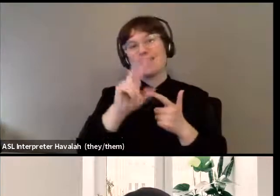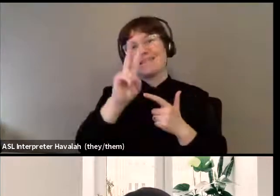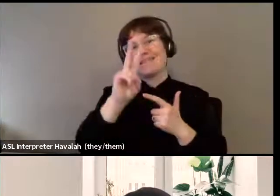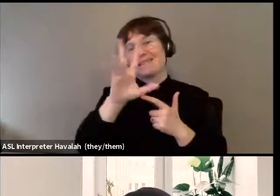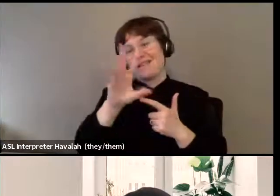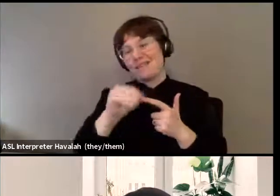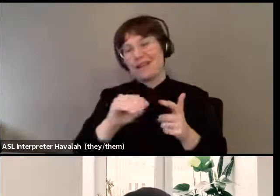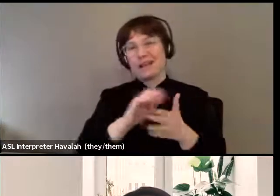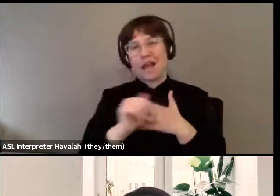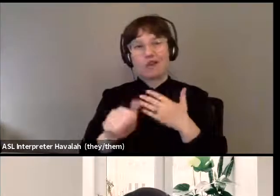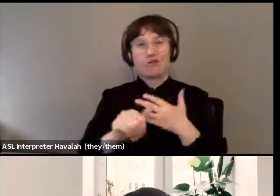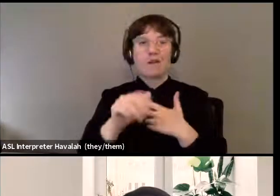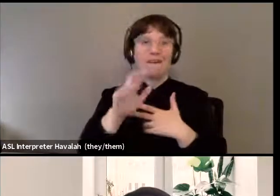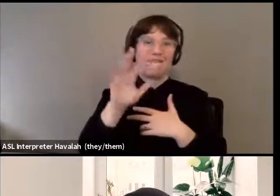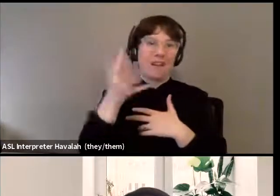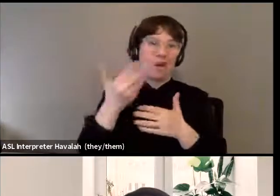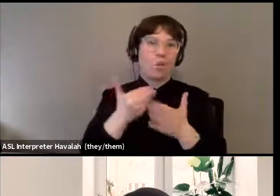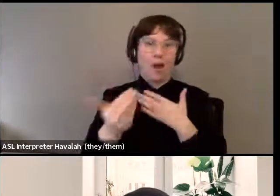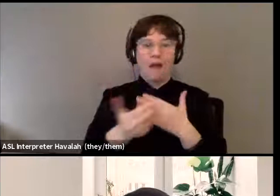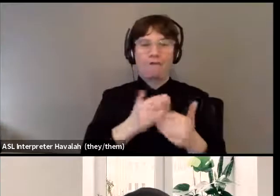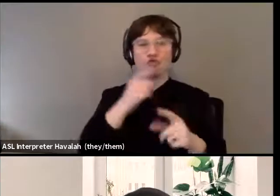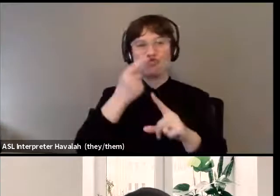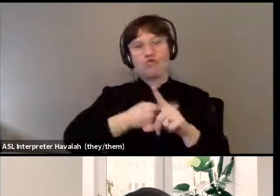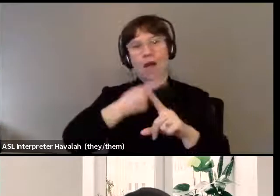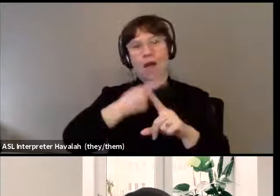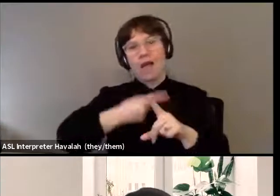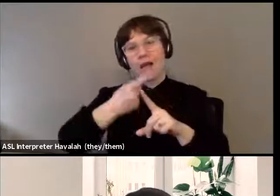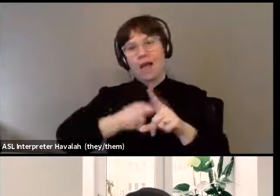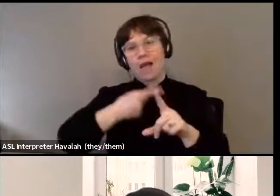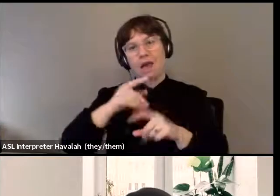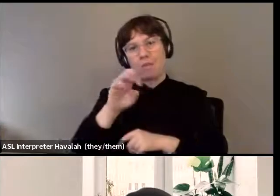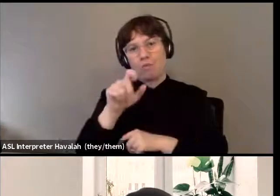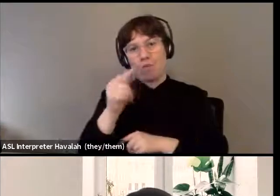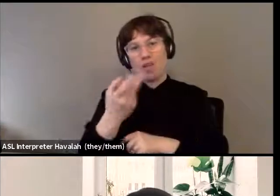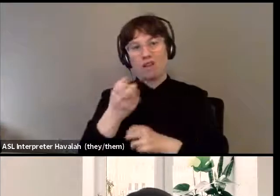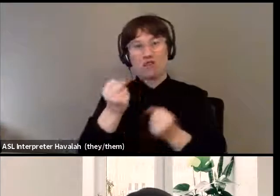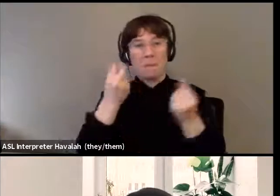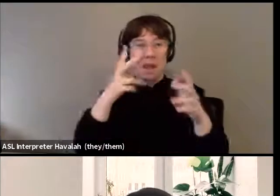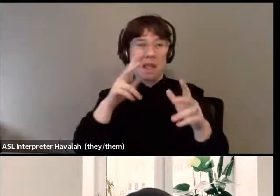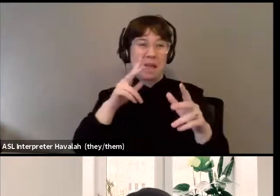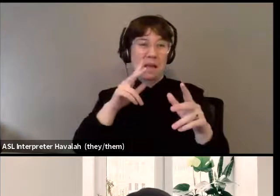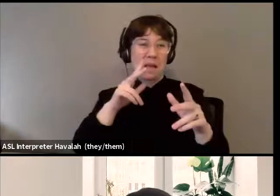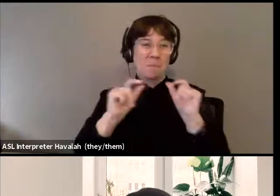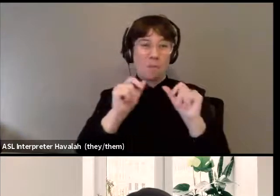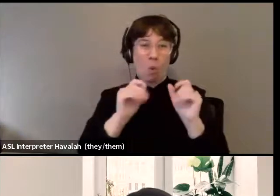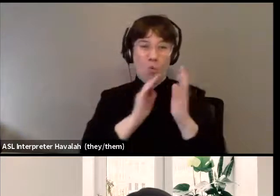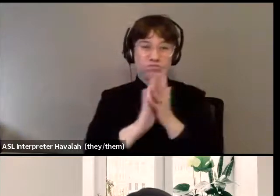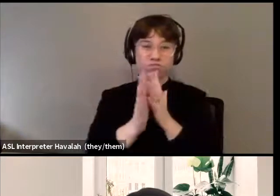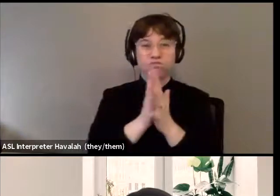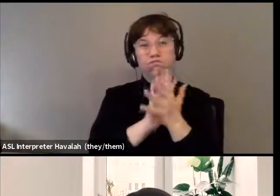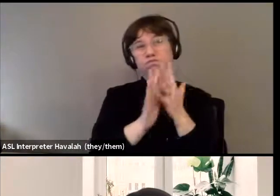to rent a booth for a day there because there's hundreds of people coming through buying and they'll make that money back,